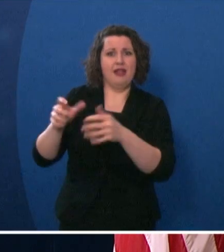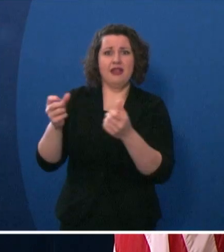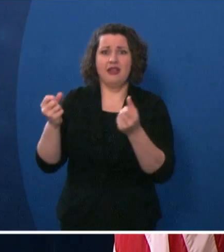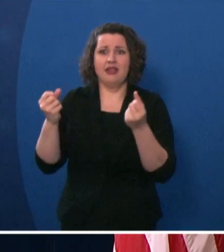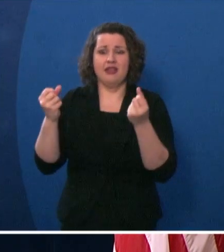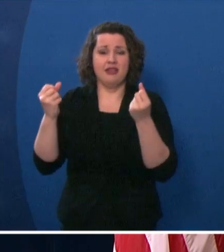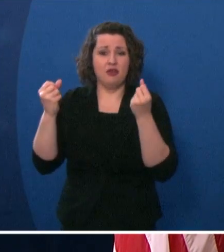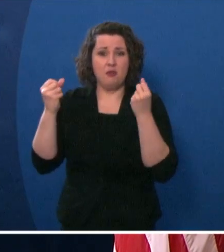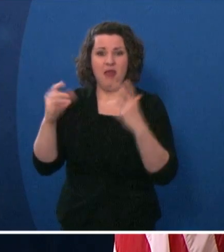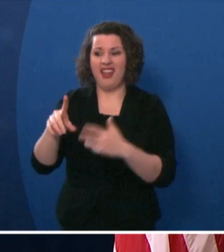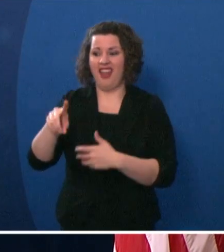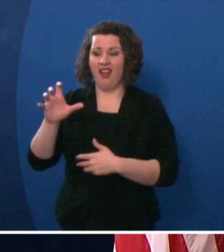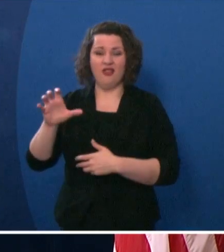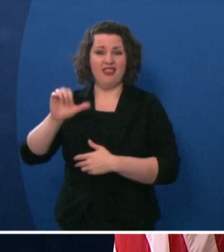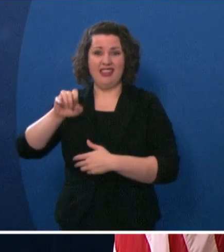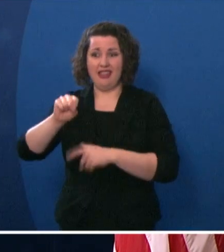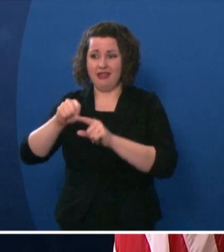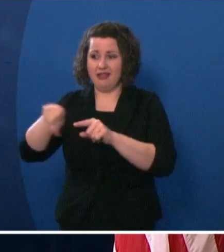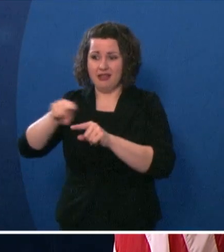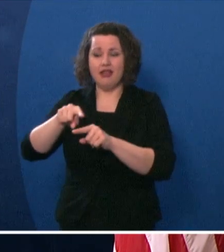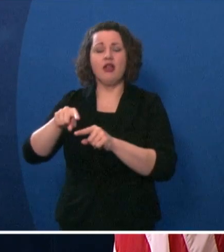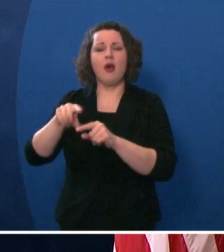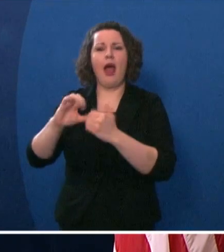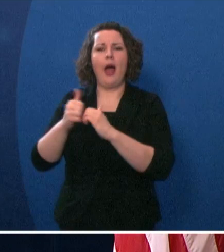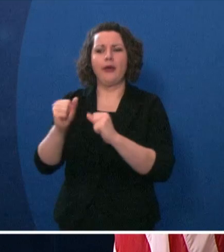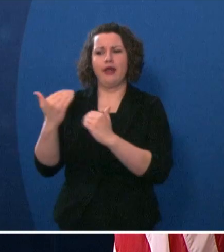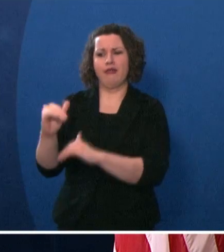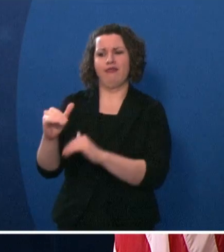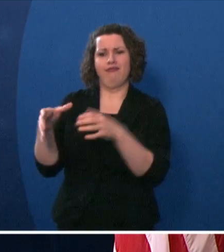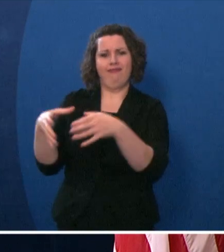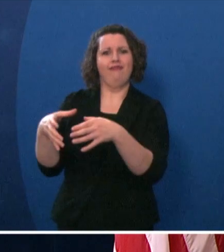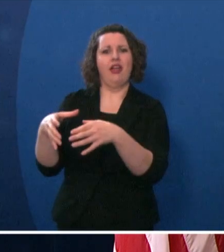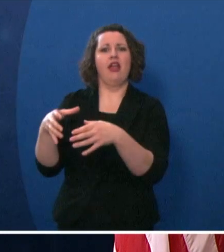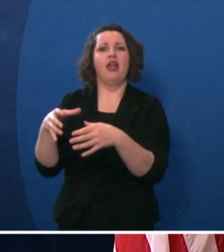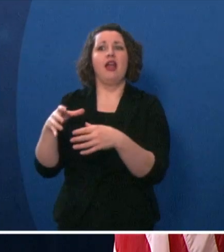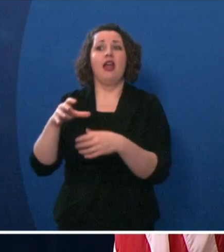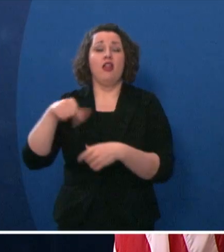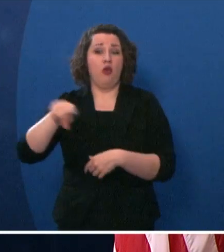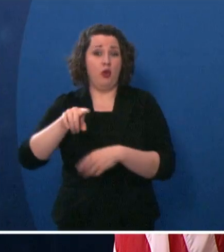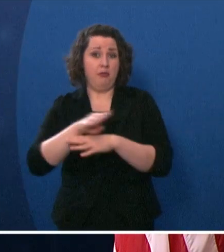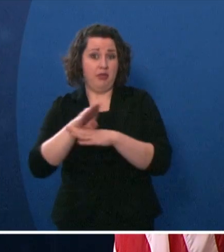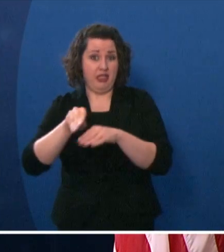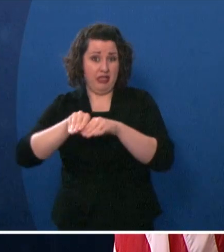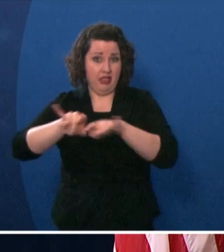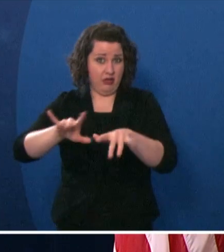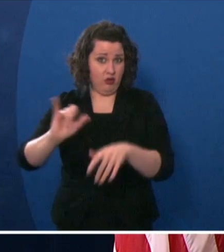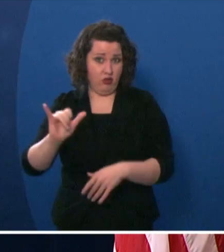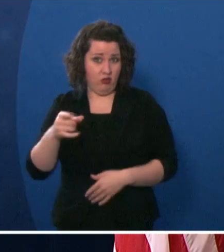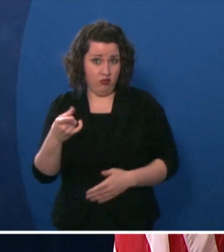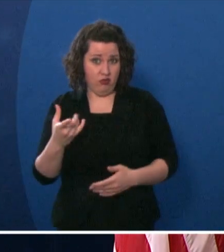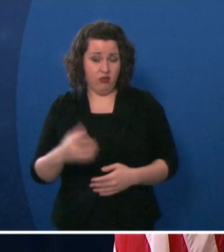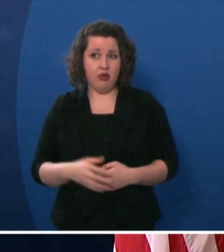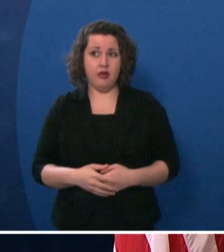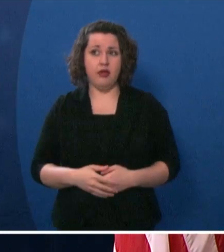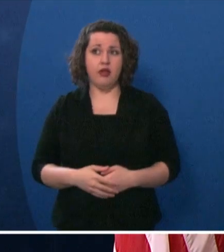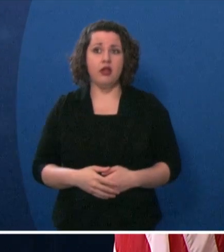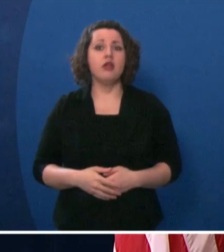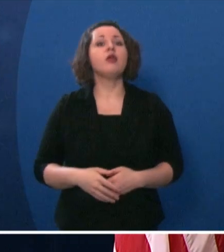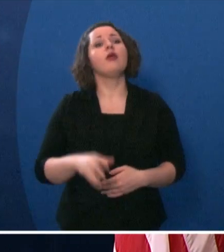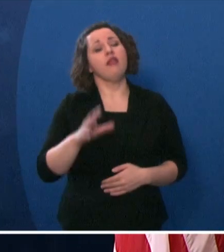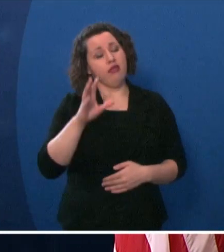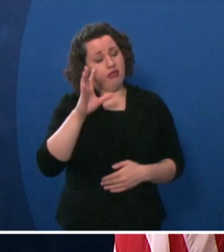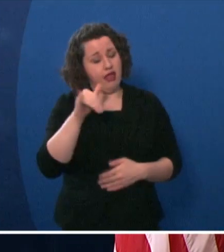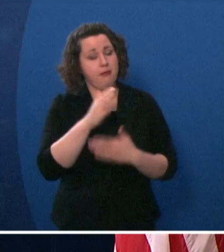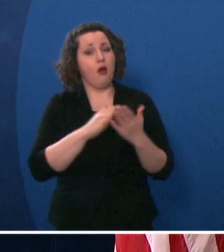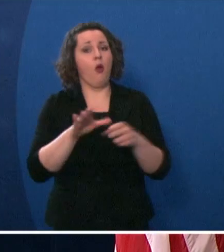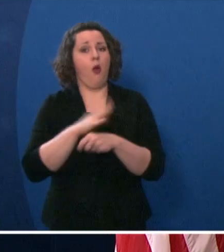there, so what is the state trying to do to contain there? And also, are there any business outbreaks in those areas that are driving that? So, well, that's a part of the whole process. First